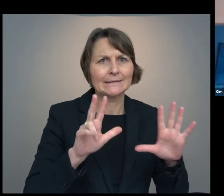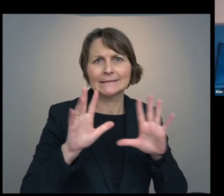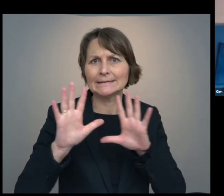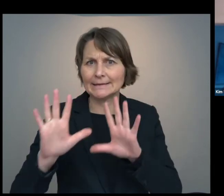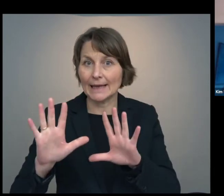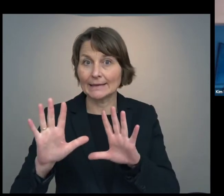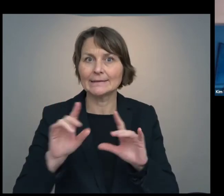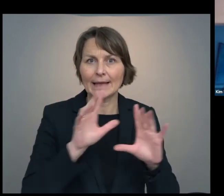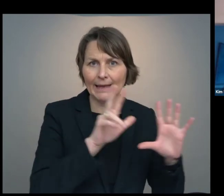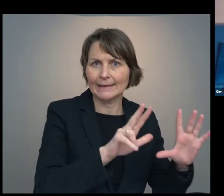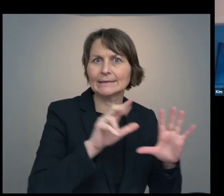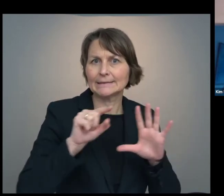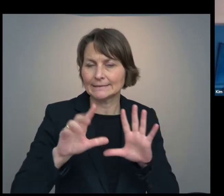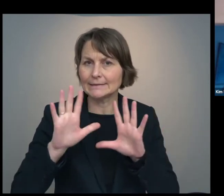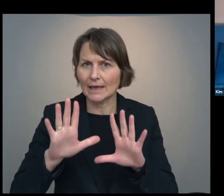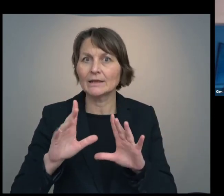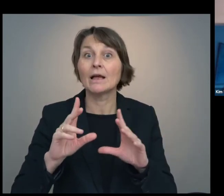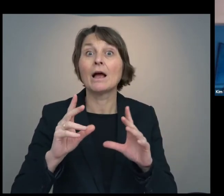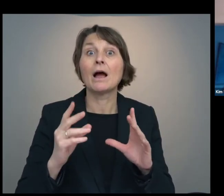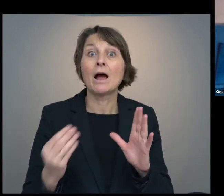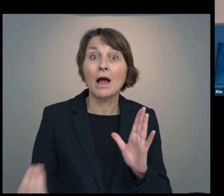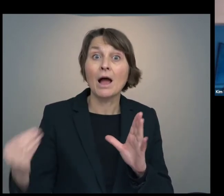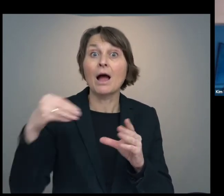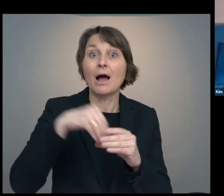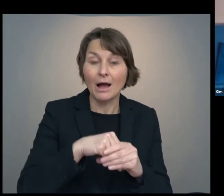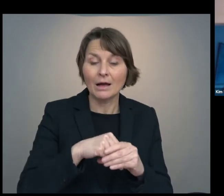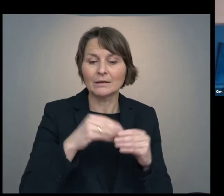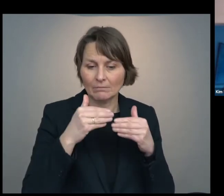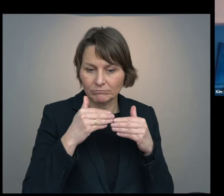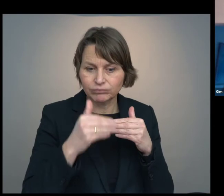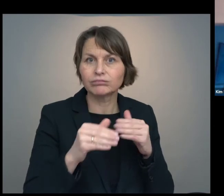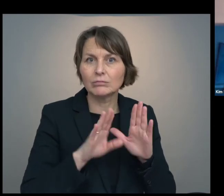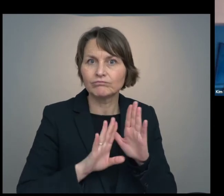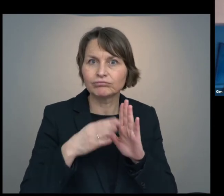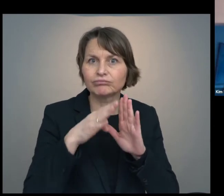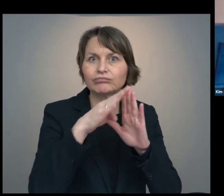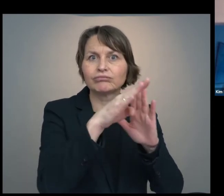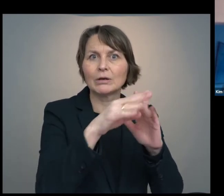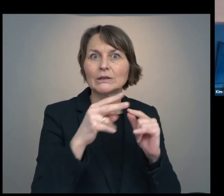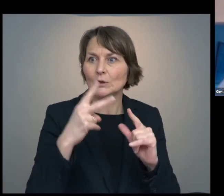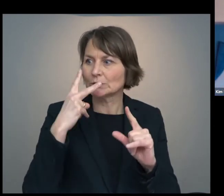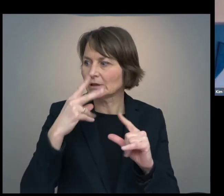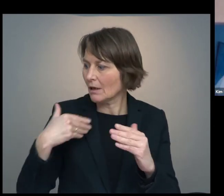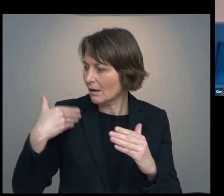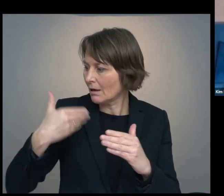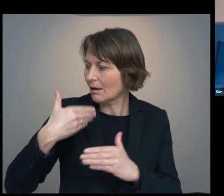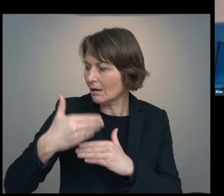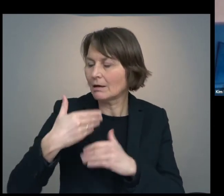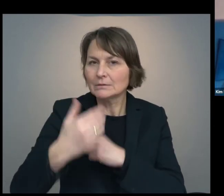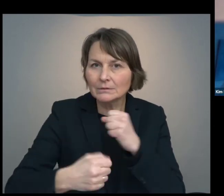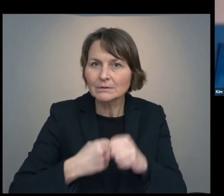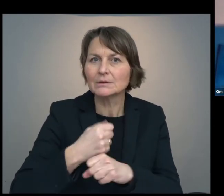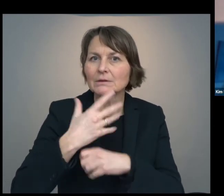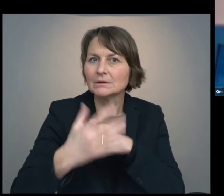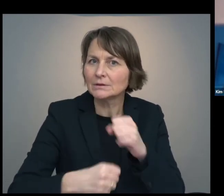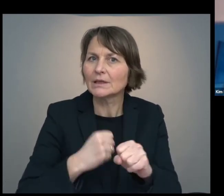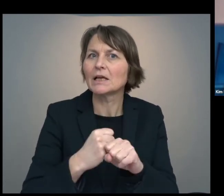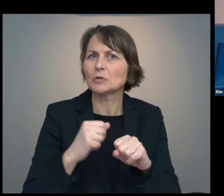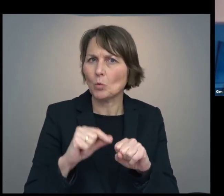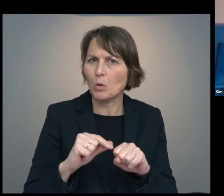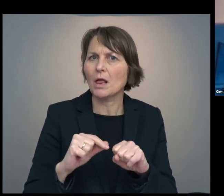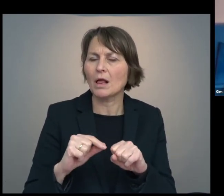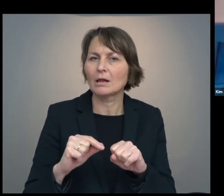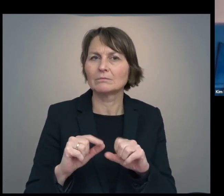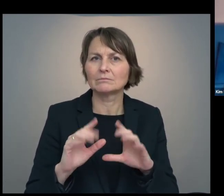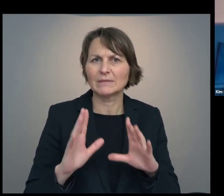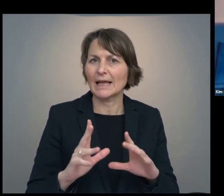forward all the installs. So as we progress over the coming years, less and less of this is going to